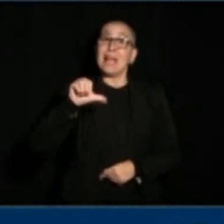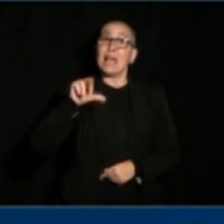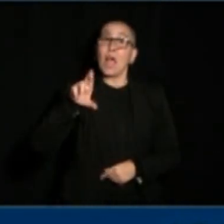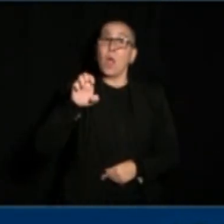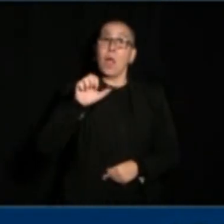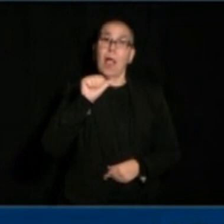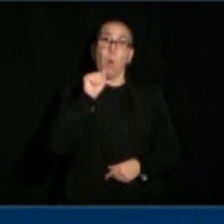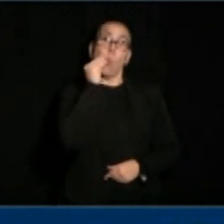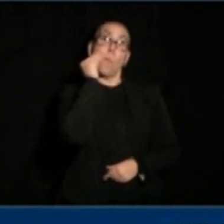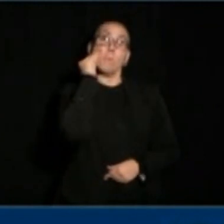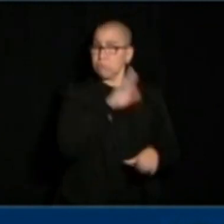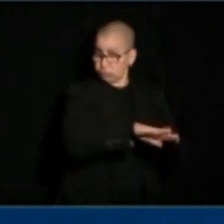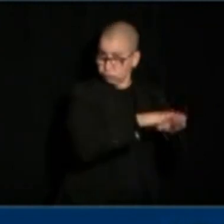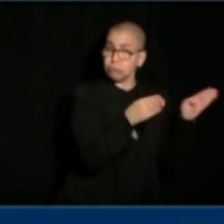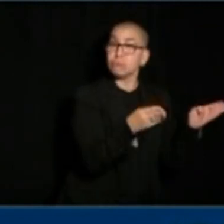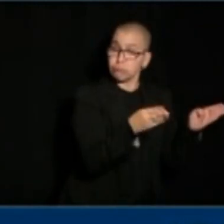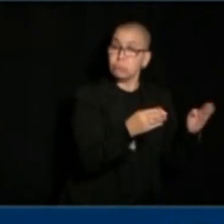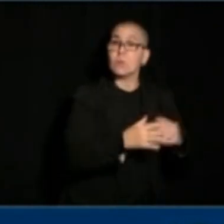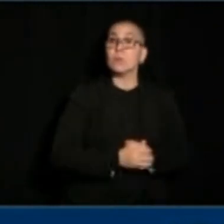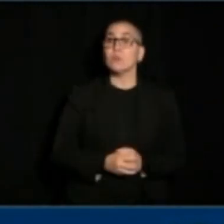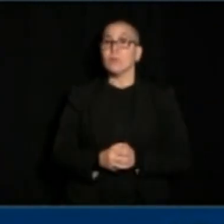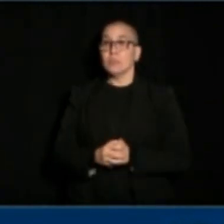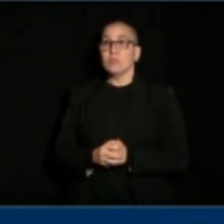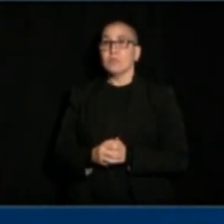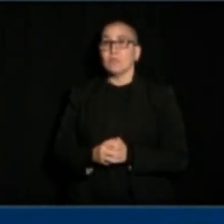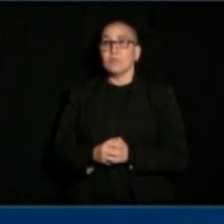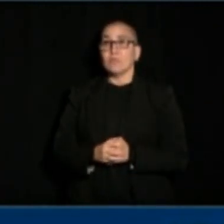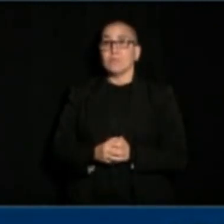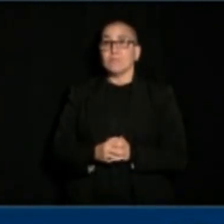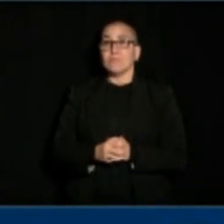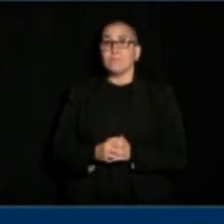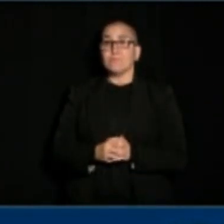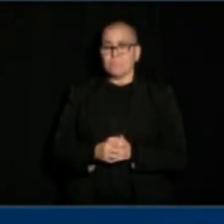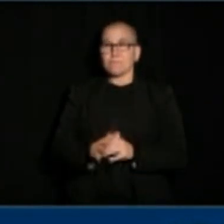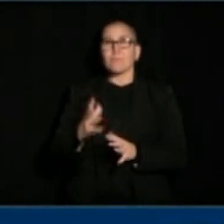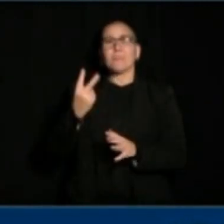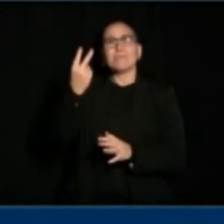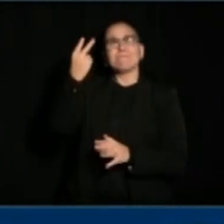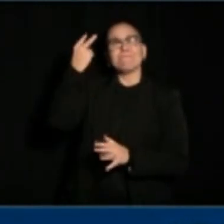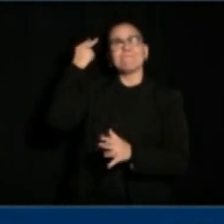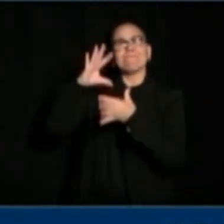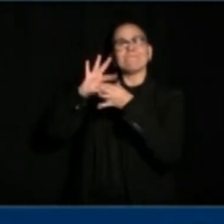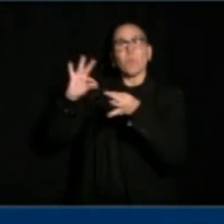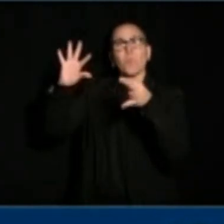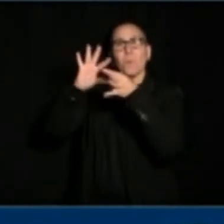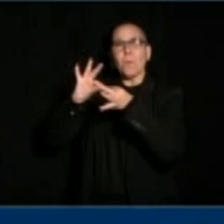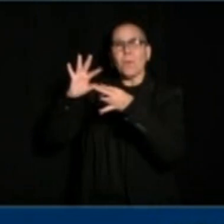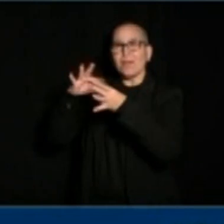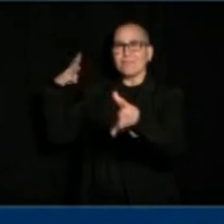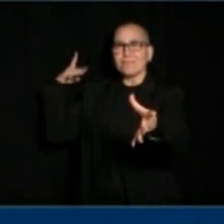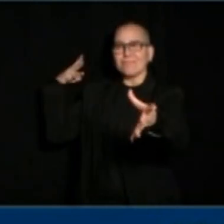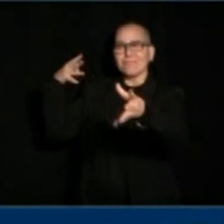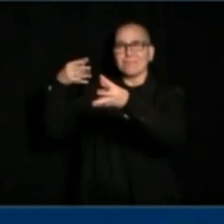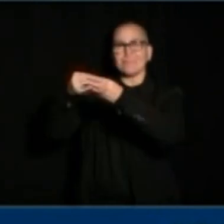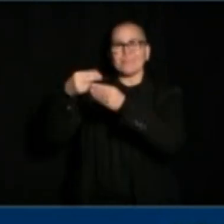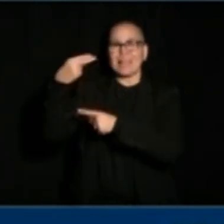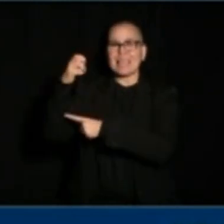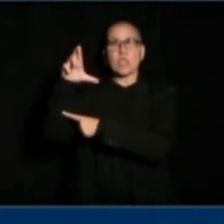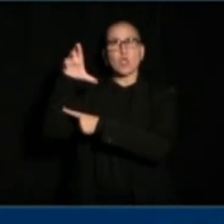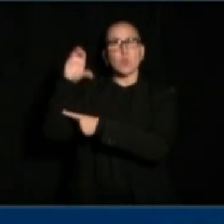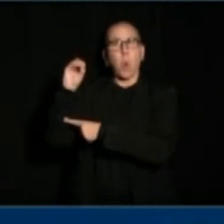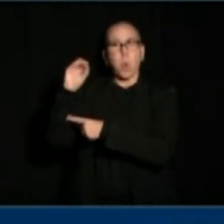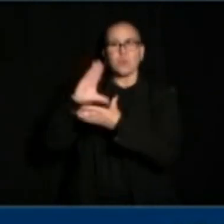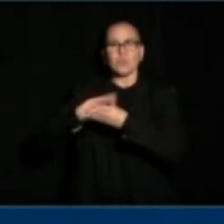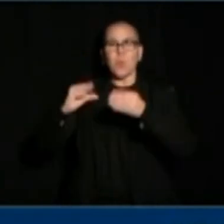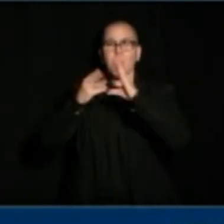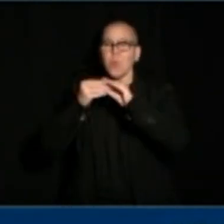the stories of this 100-year pandemic are written, there will be heroic stories written about child care providers who did everything they could to